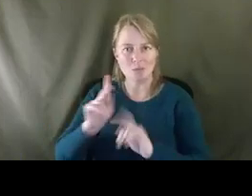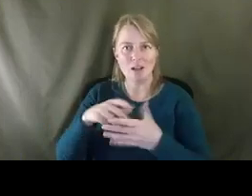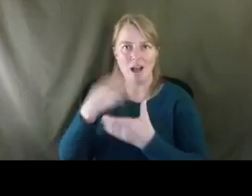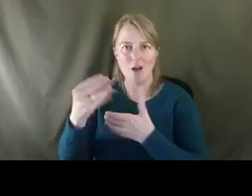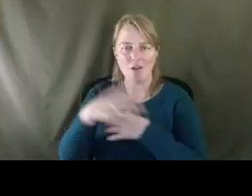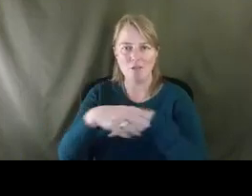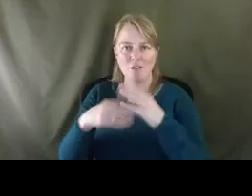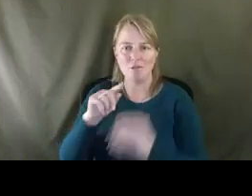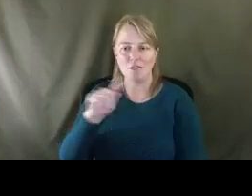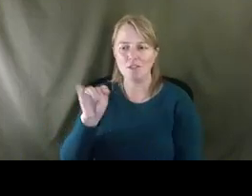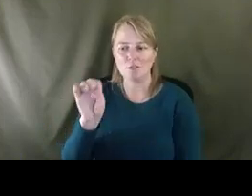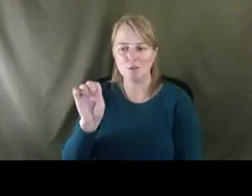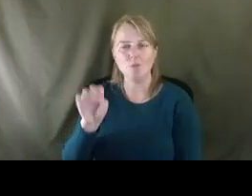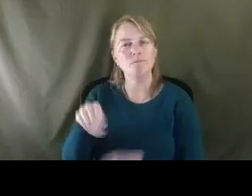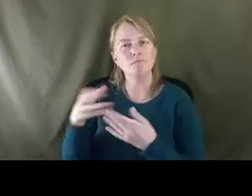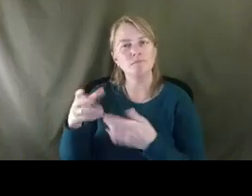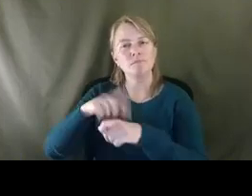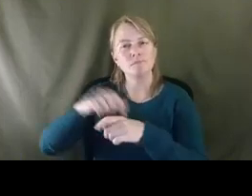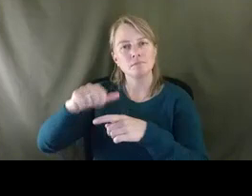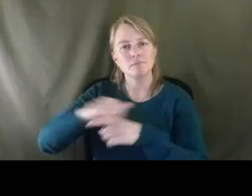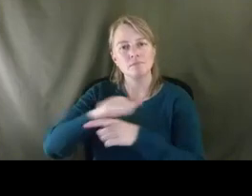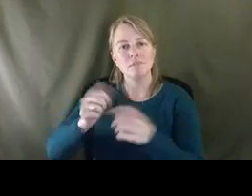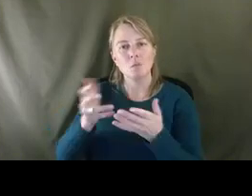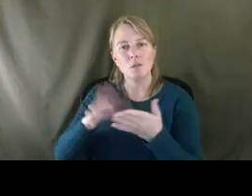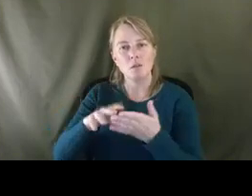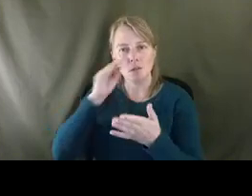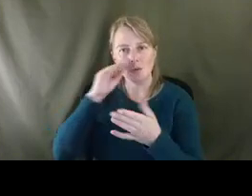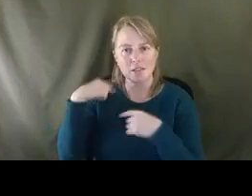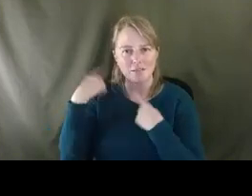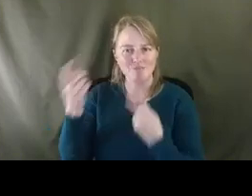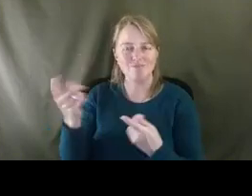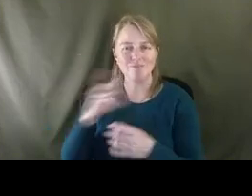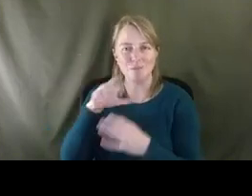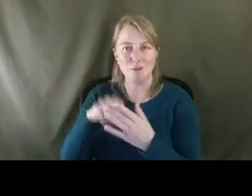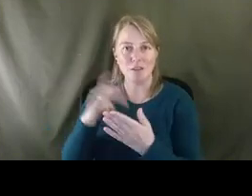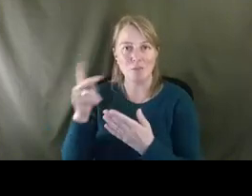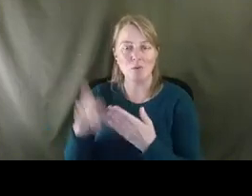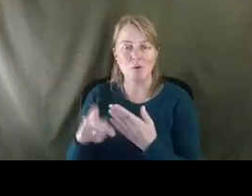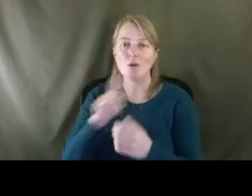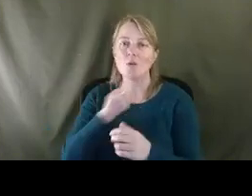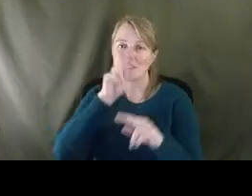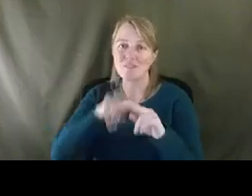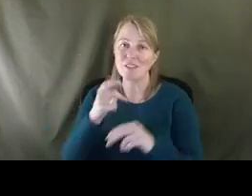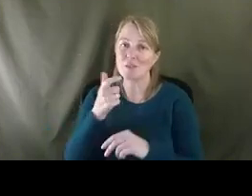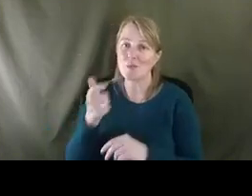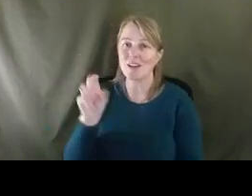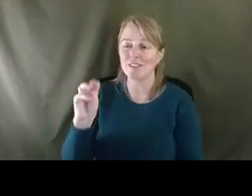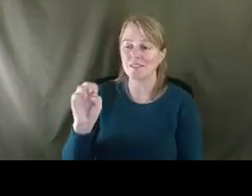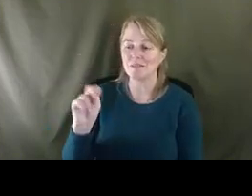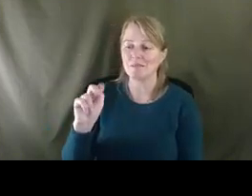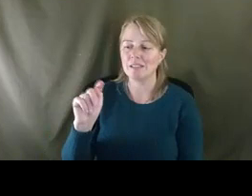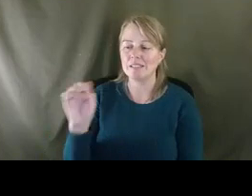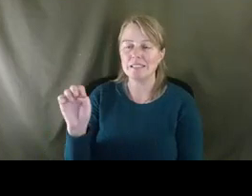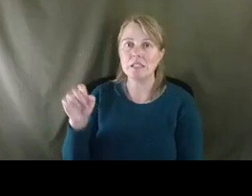give them time to practice what they've been learning during the program. It's really fun to watch a mentee who's